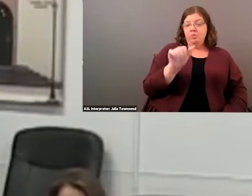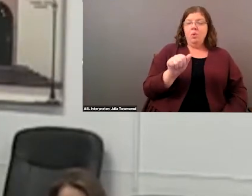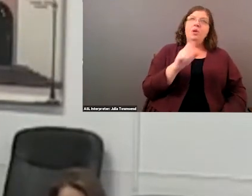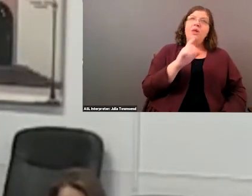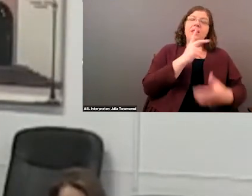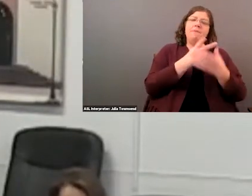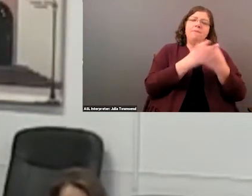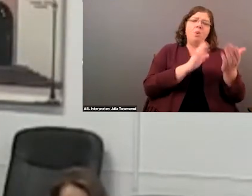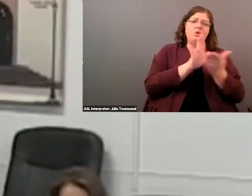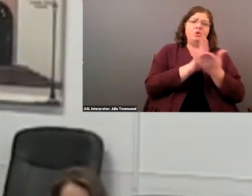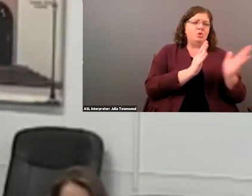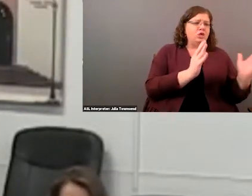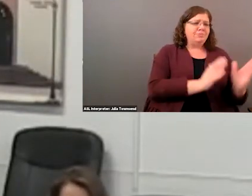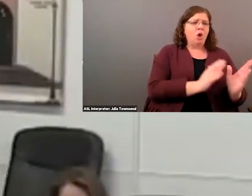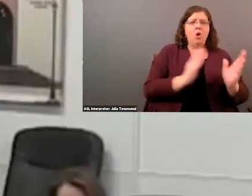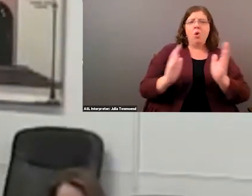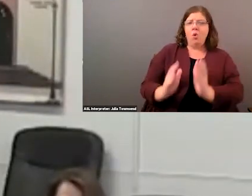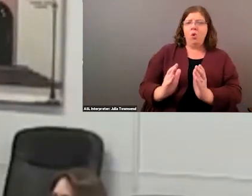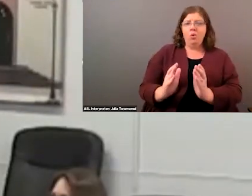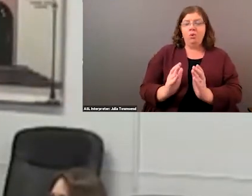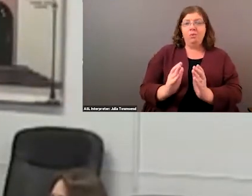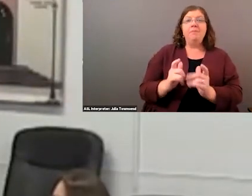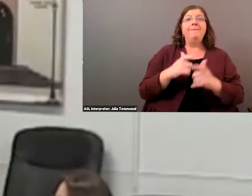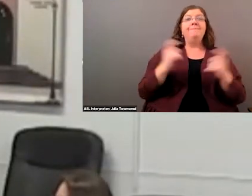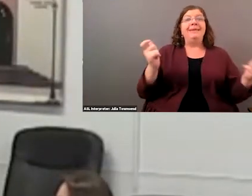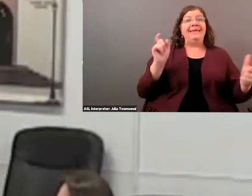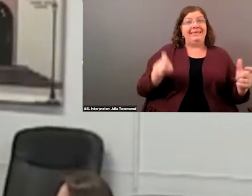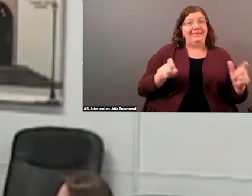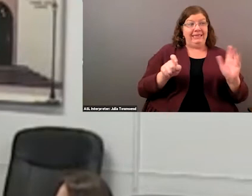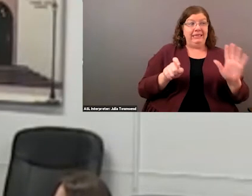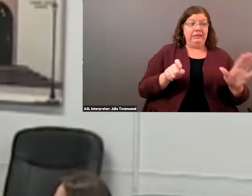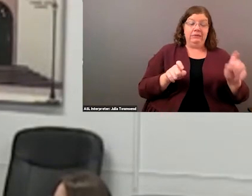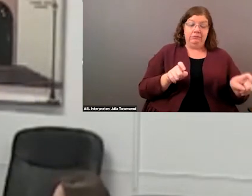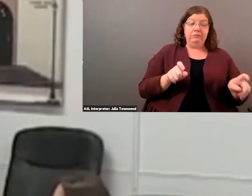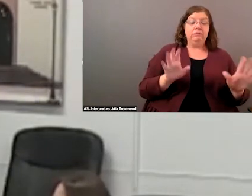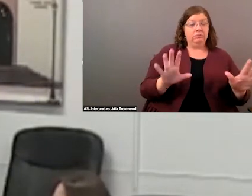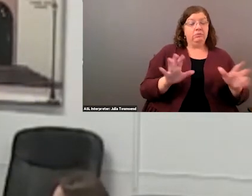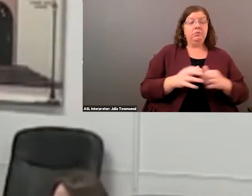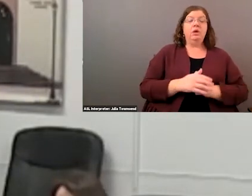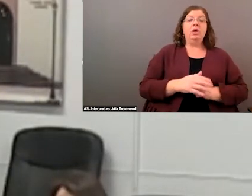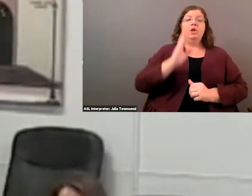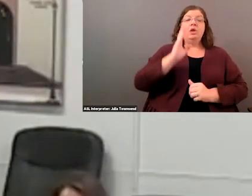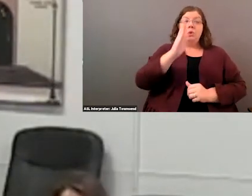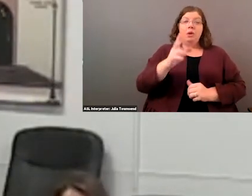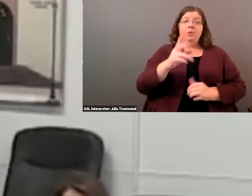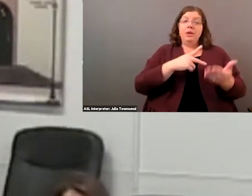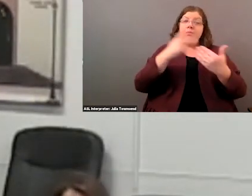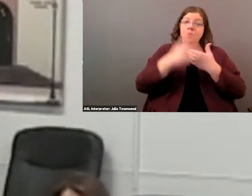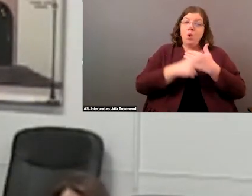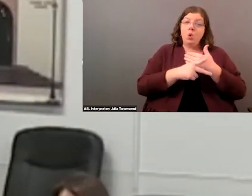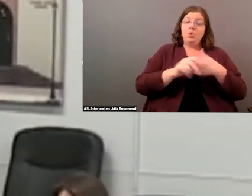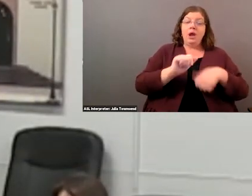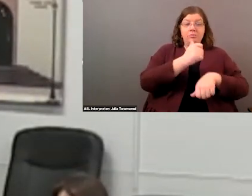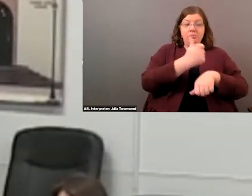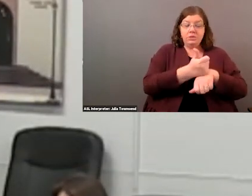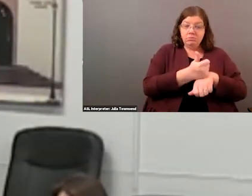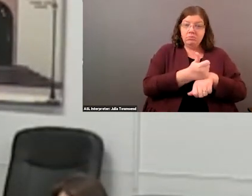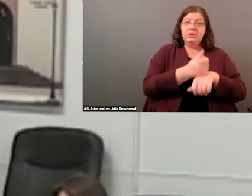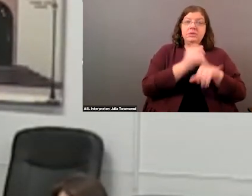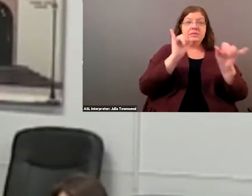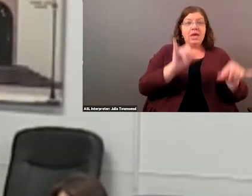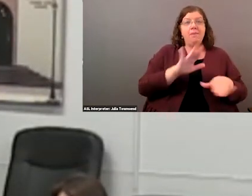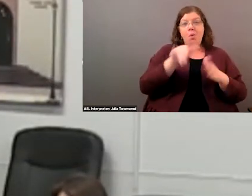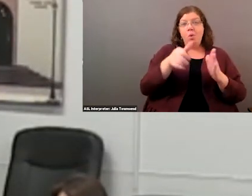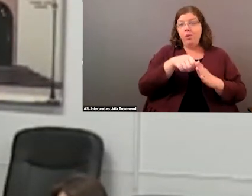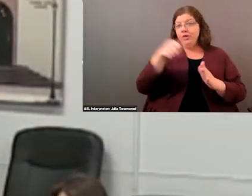will be program implementations there as well, just like all the rest of the schools. And so what we're proposing is to have this